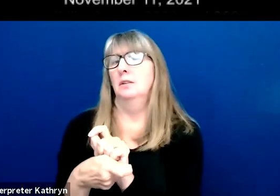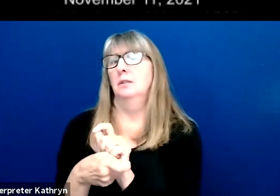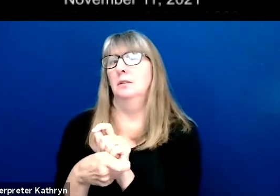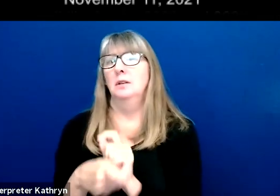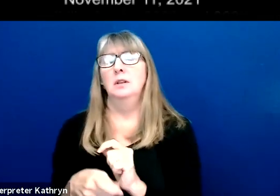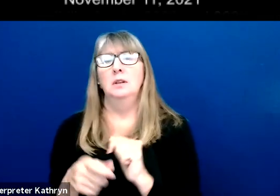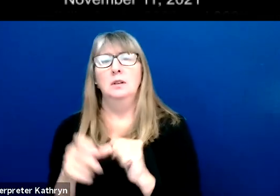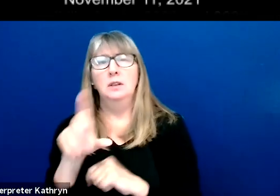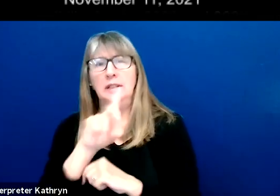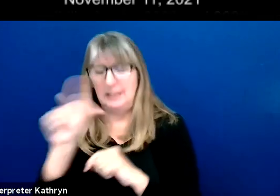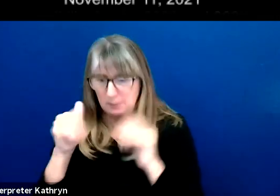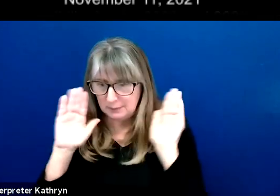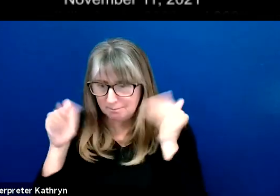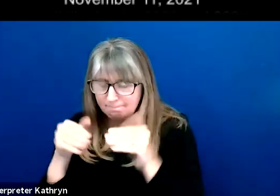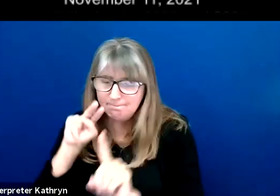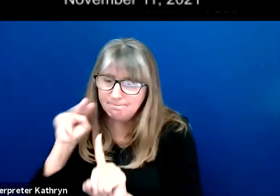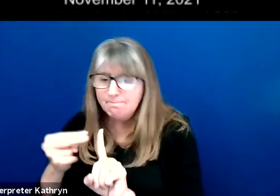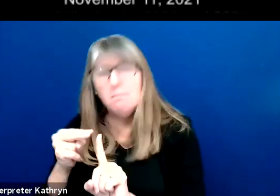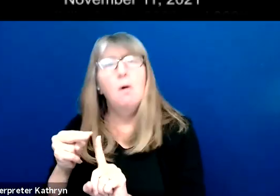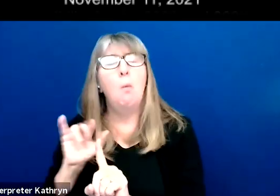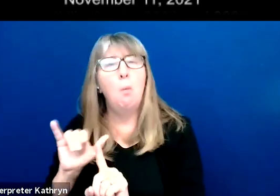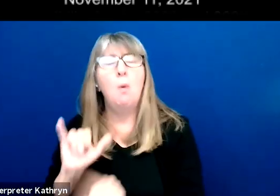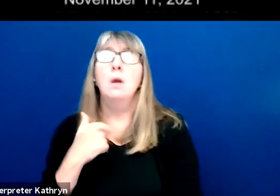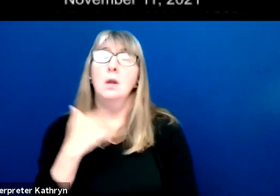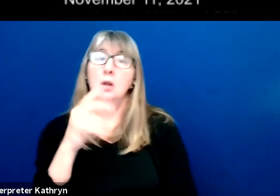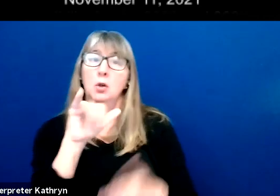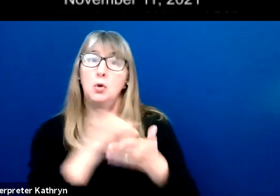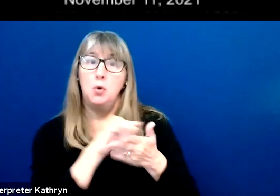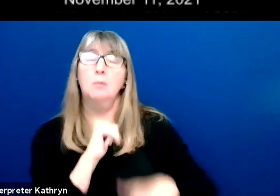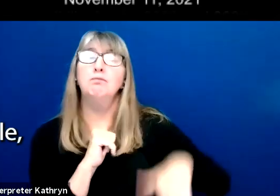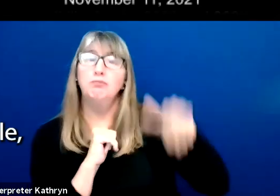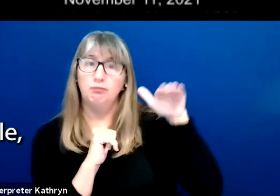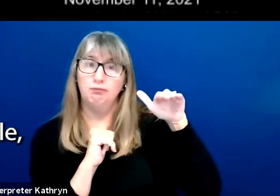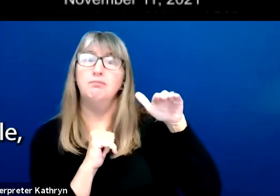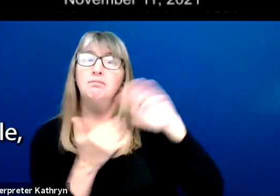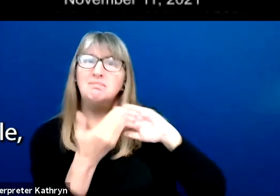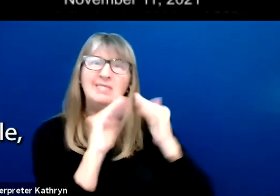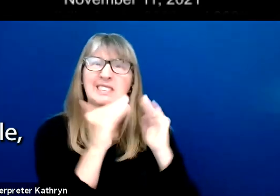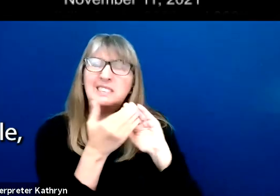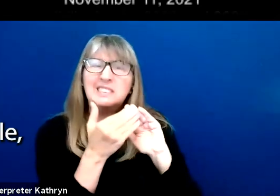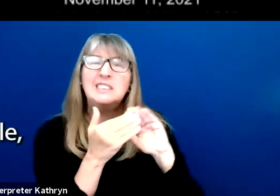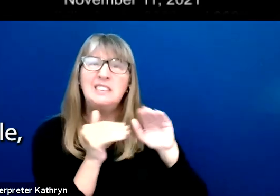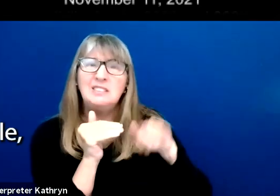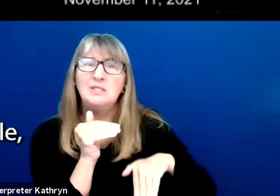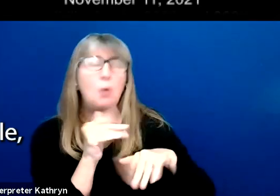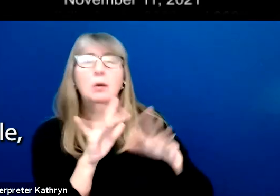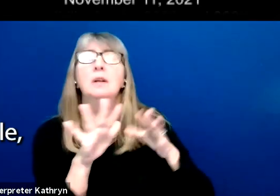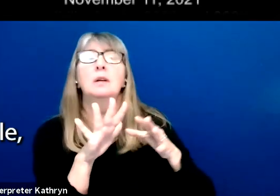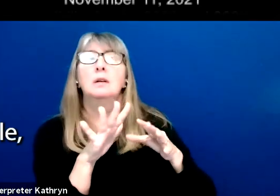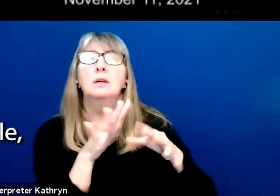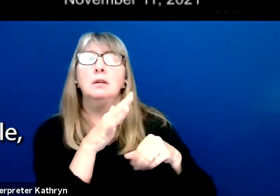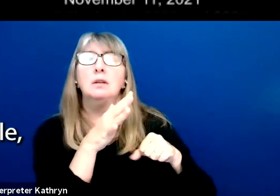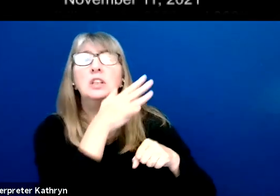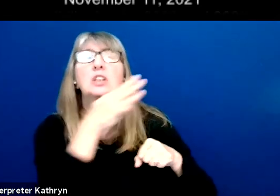York. I grew up in the suburbs of New York, where not only were there not any blind people, but there weren't